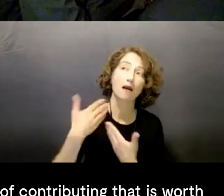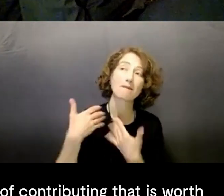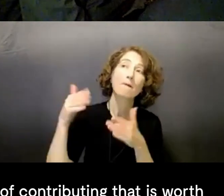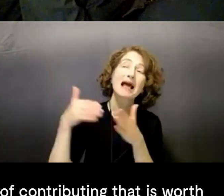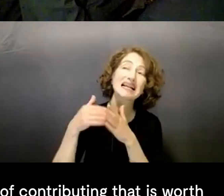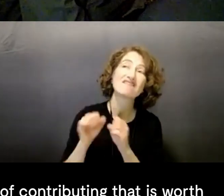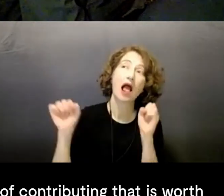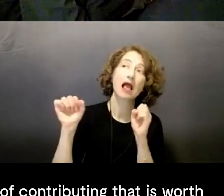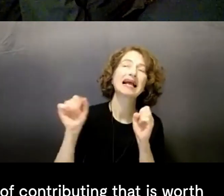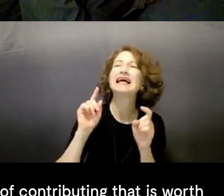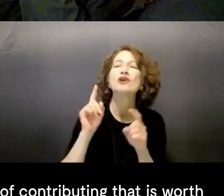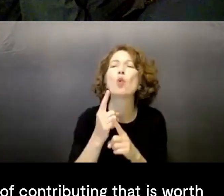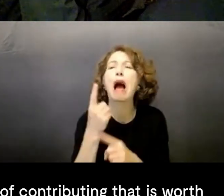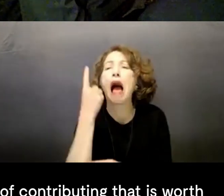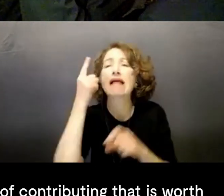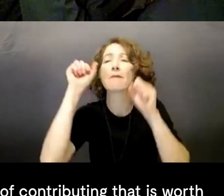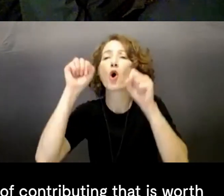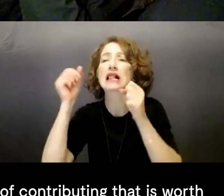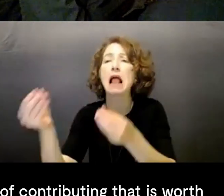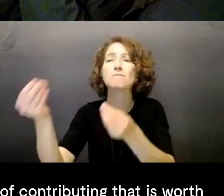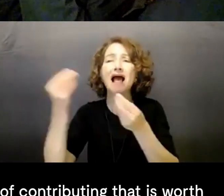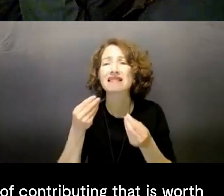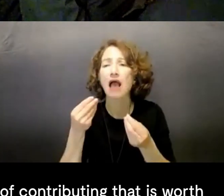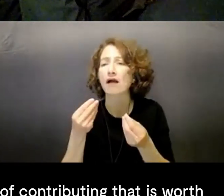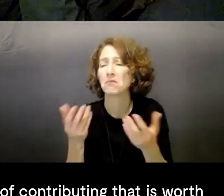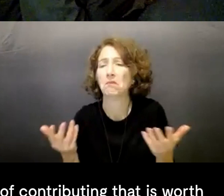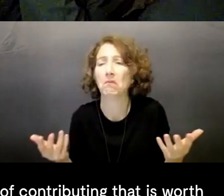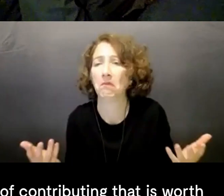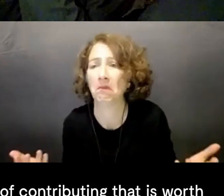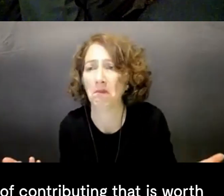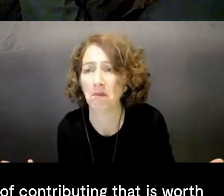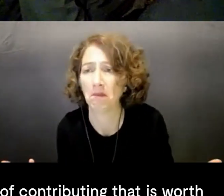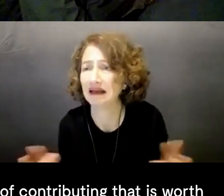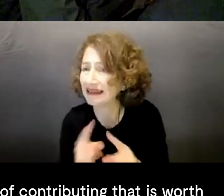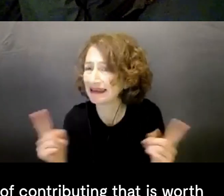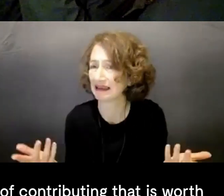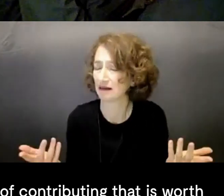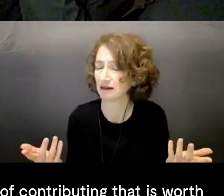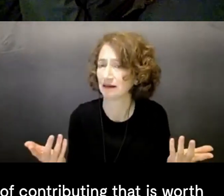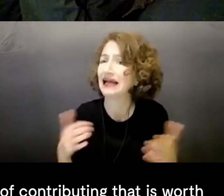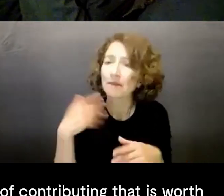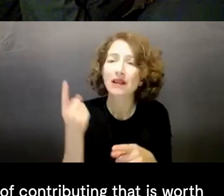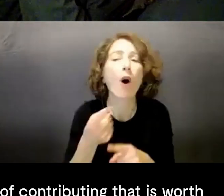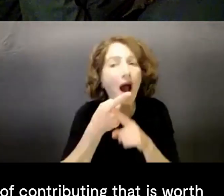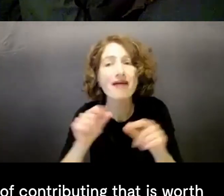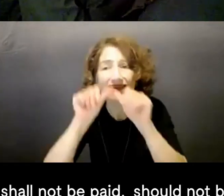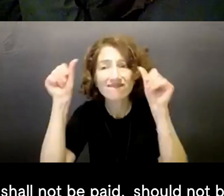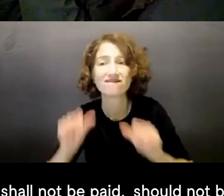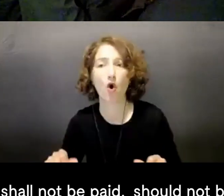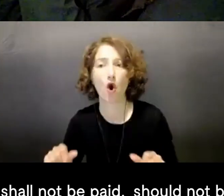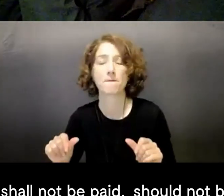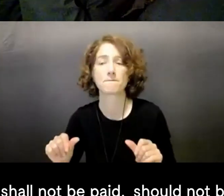of contributing that is worth, and all other ways of contributing are unworthy